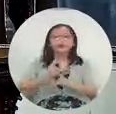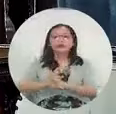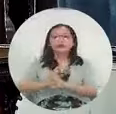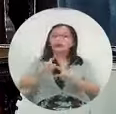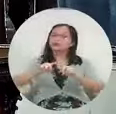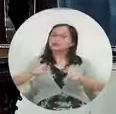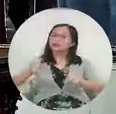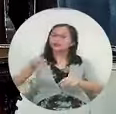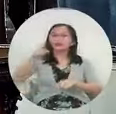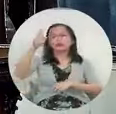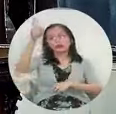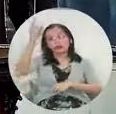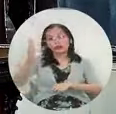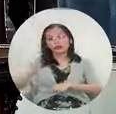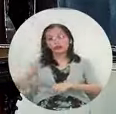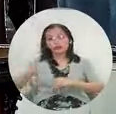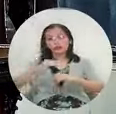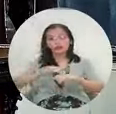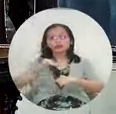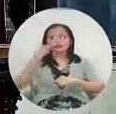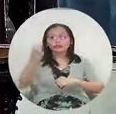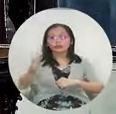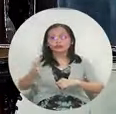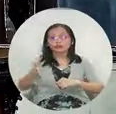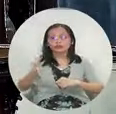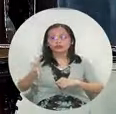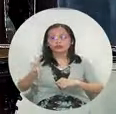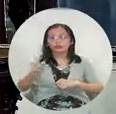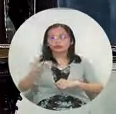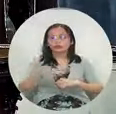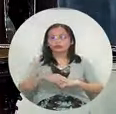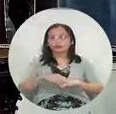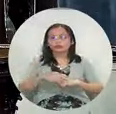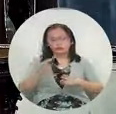Of all people in the world, God called Samuel by name.